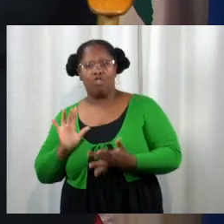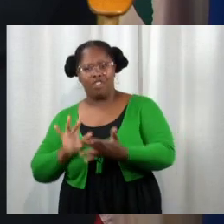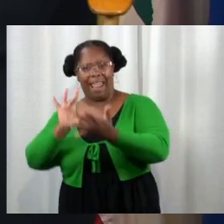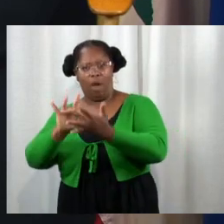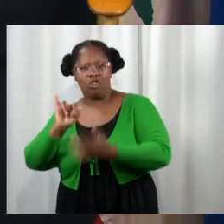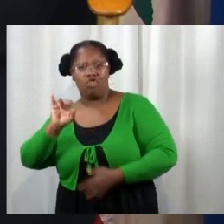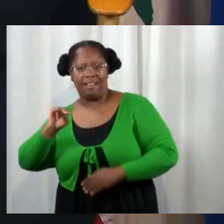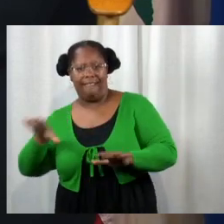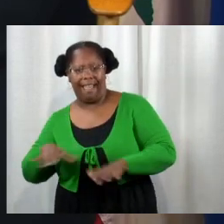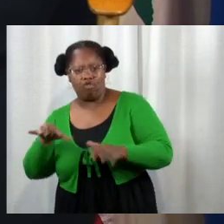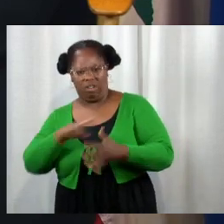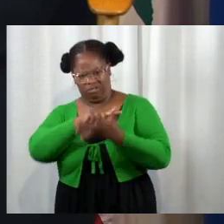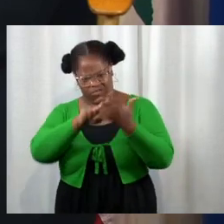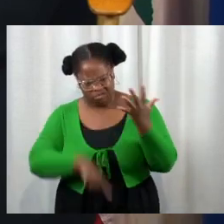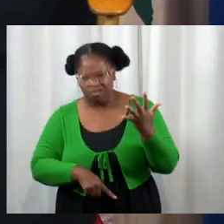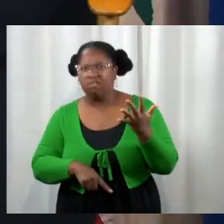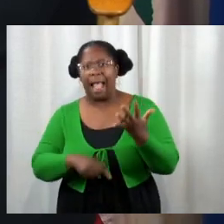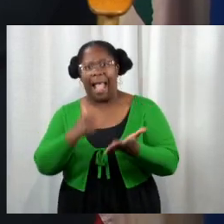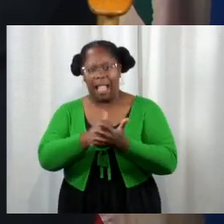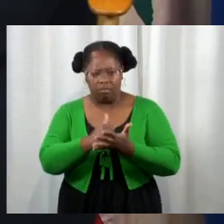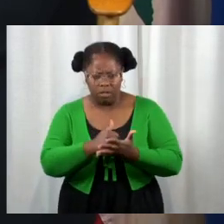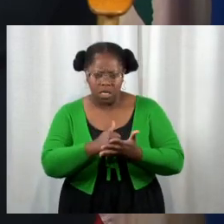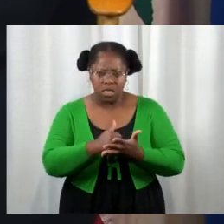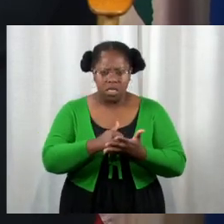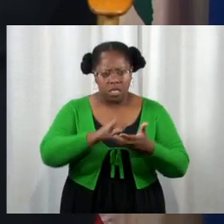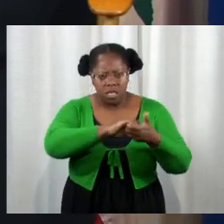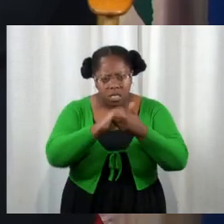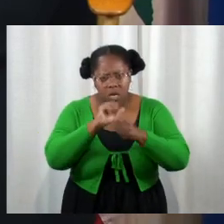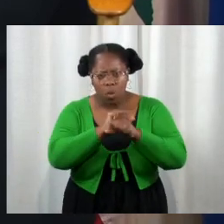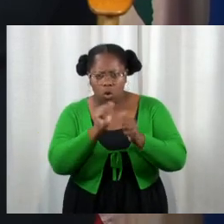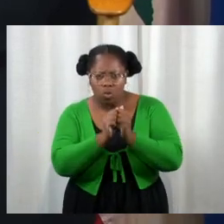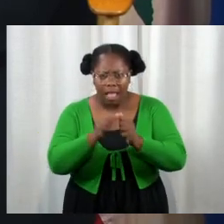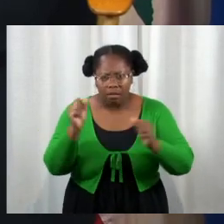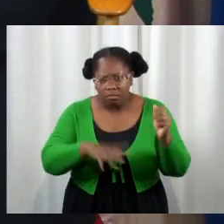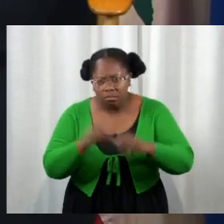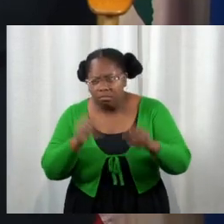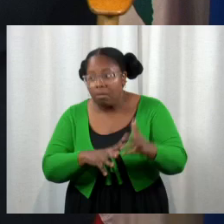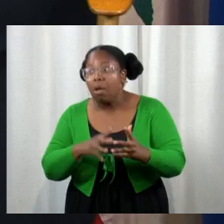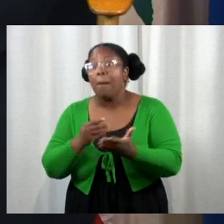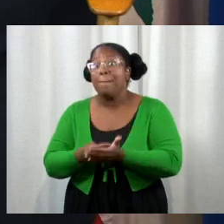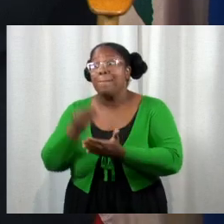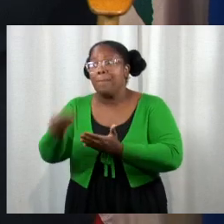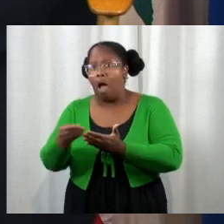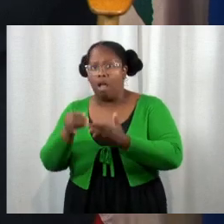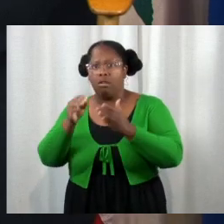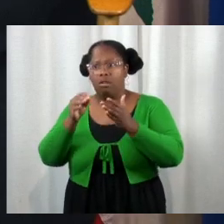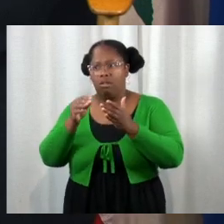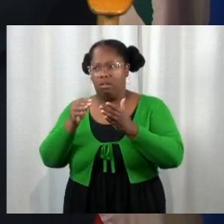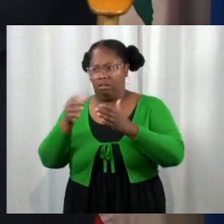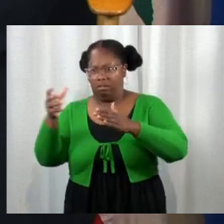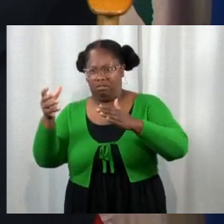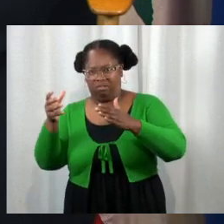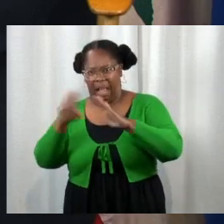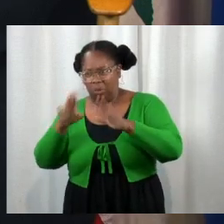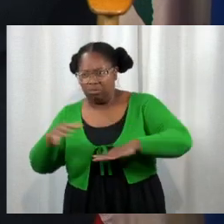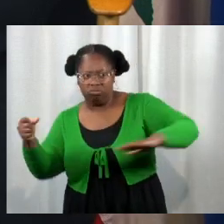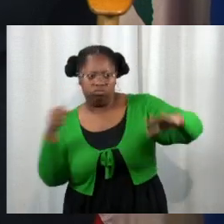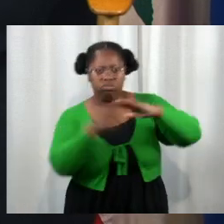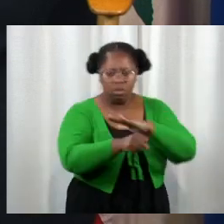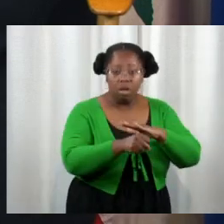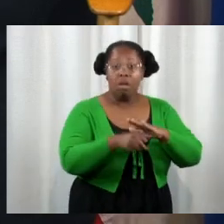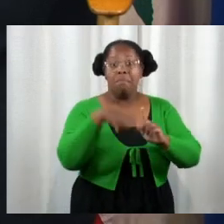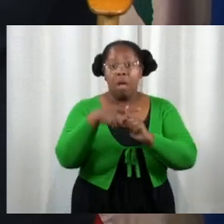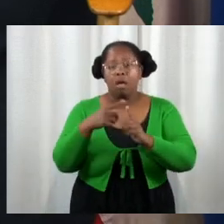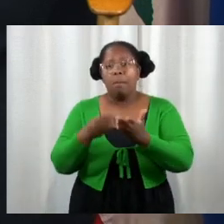able to work together to secure her housing, furniture, and other supplies to help her in her new apartment. This just